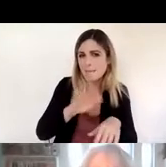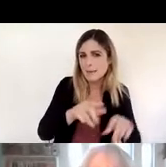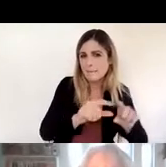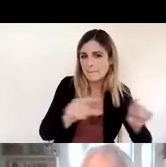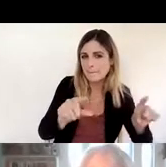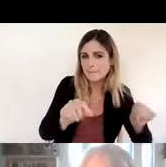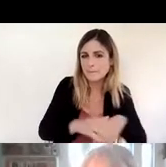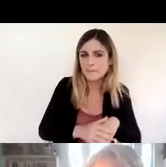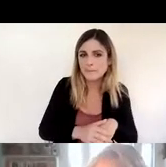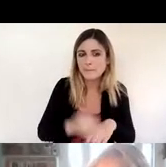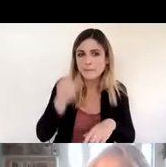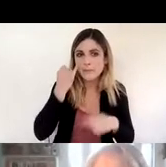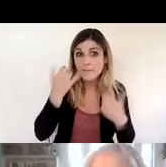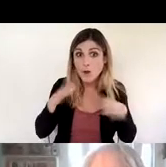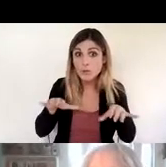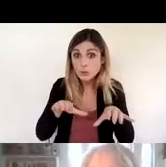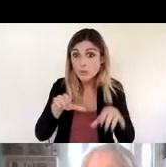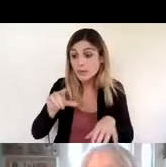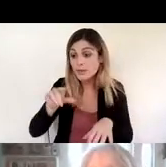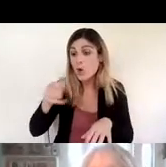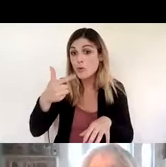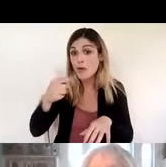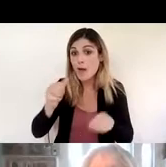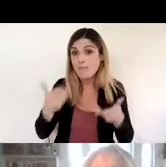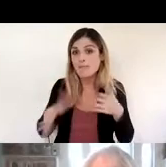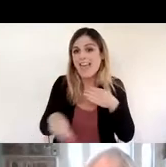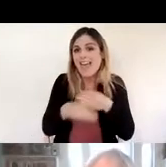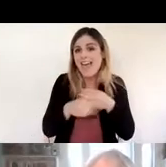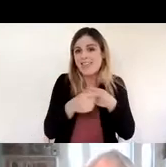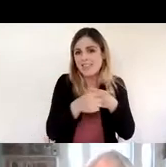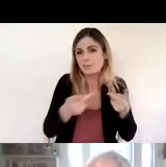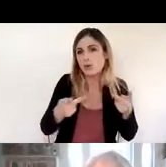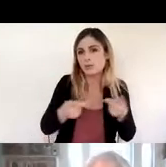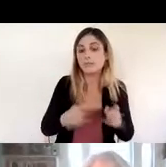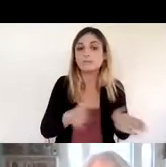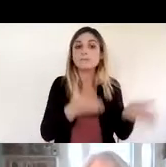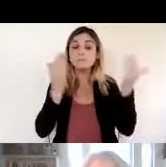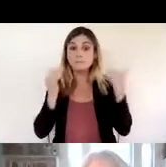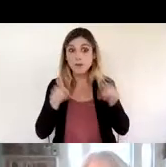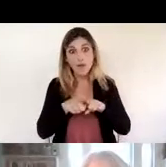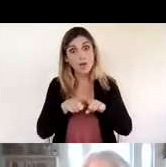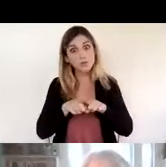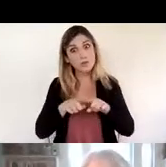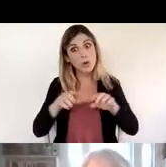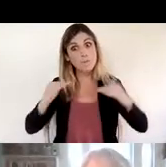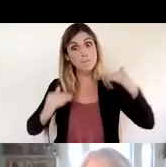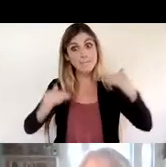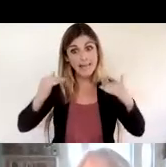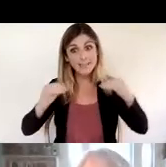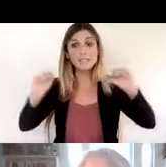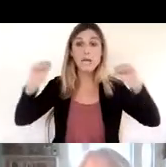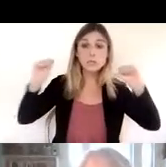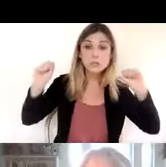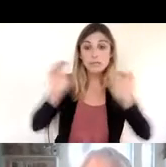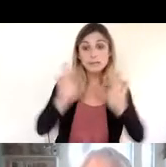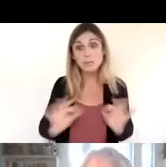maybe add these poses to your routine. And of course, exercise for balance is very important, since falling is a big